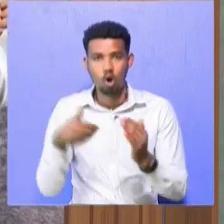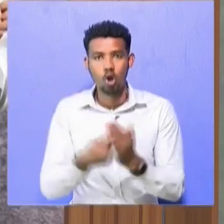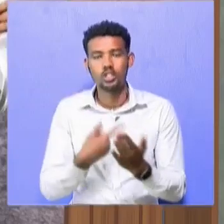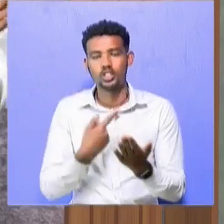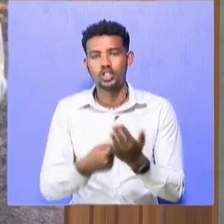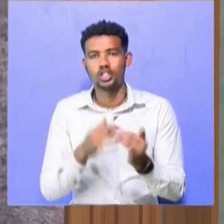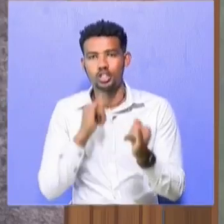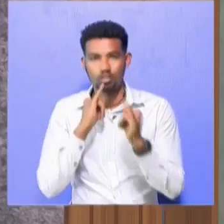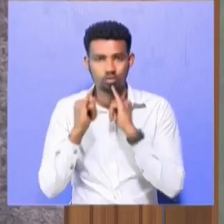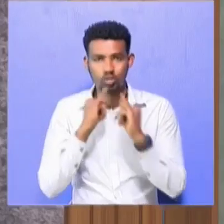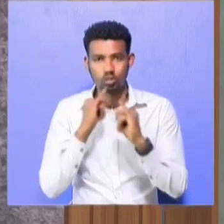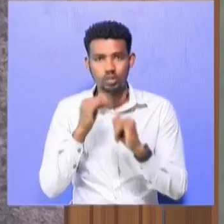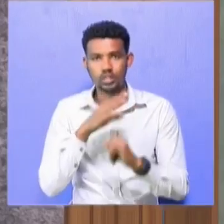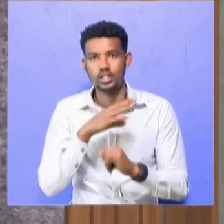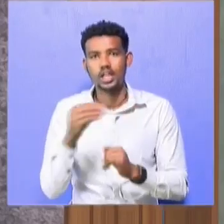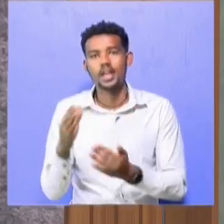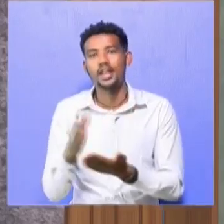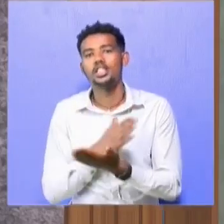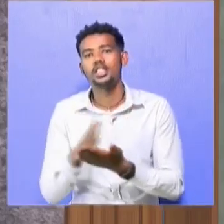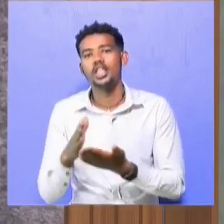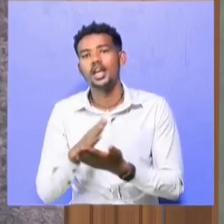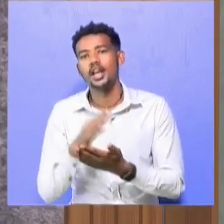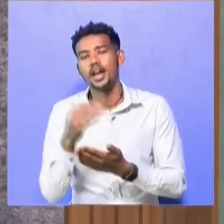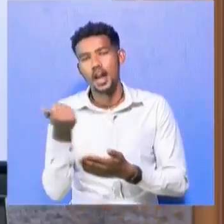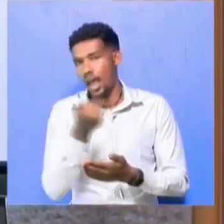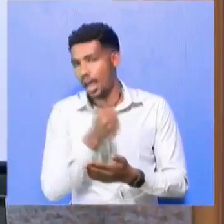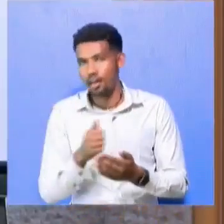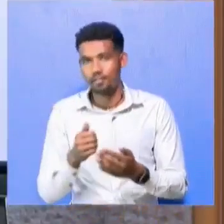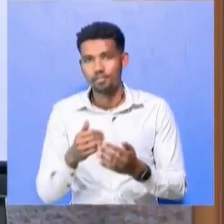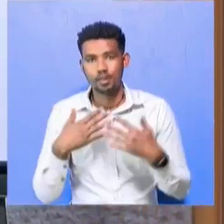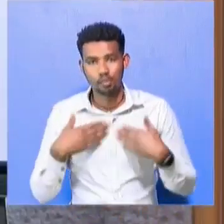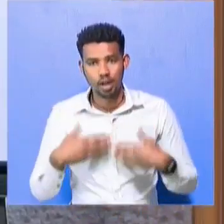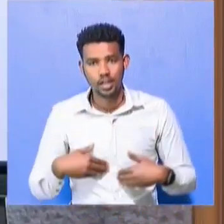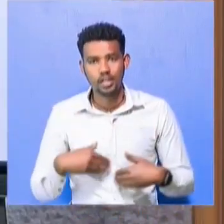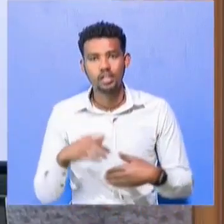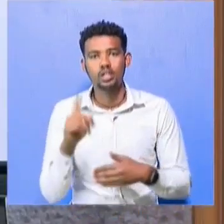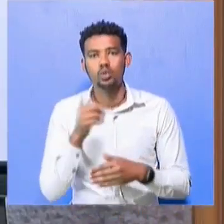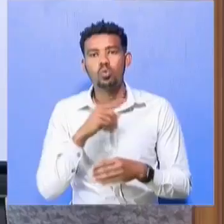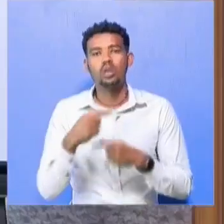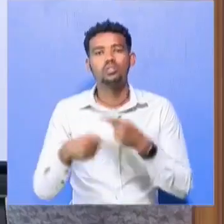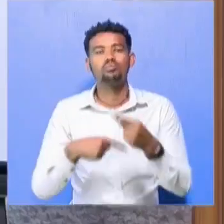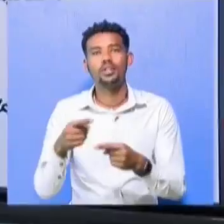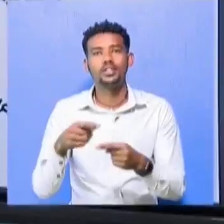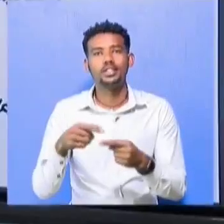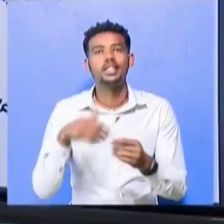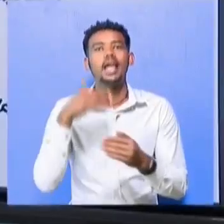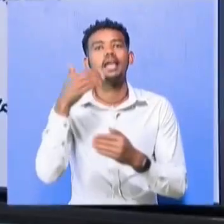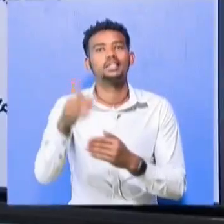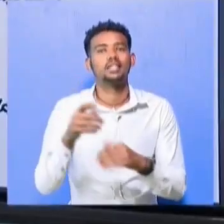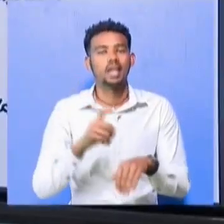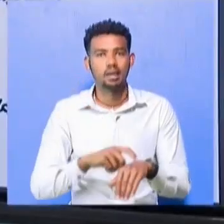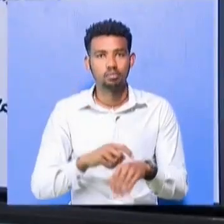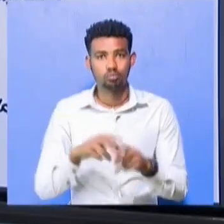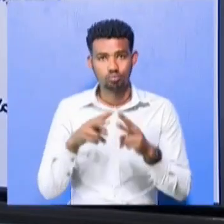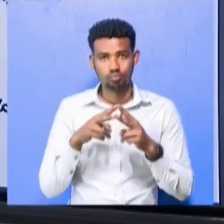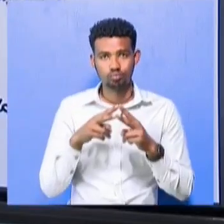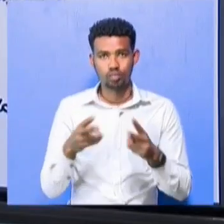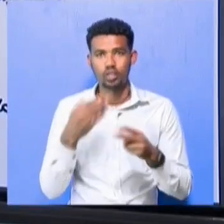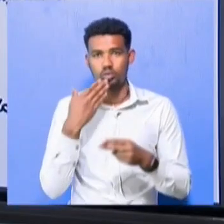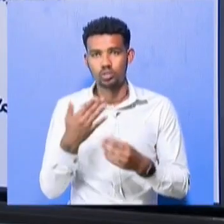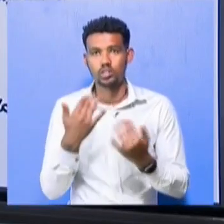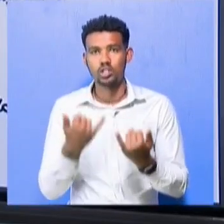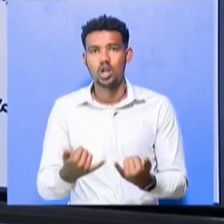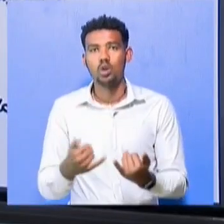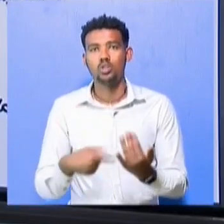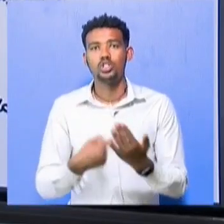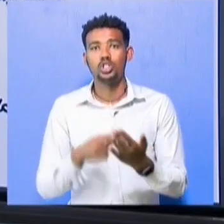information and share to everybody what's going on next time. Good. Now,